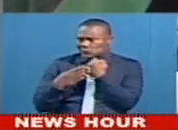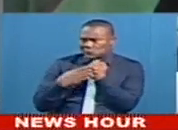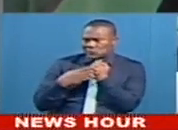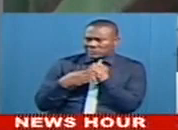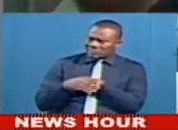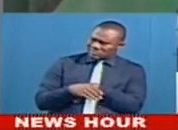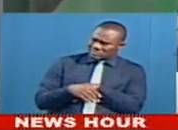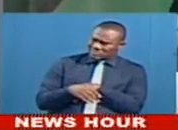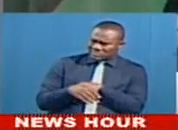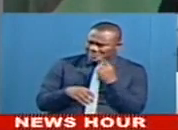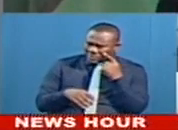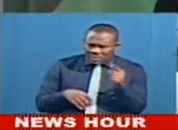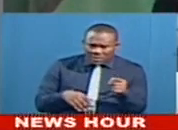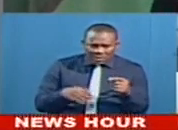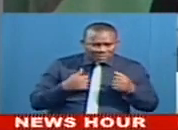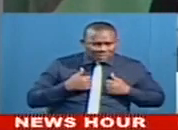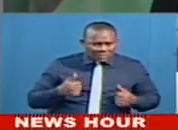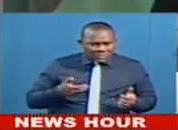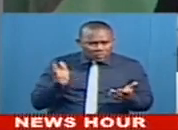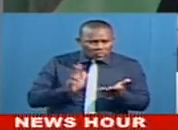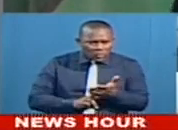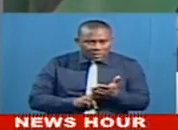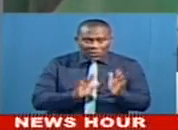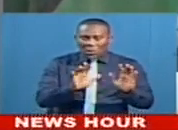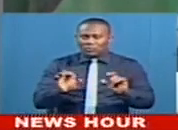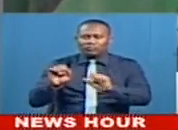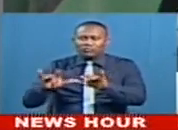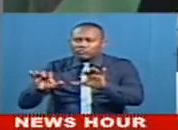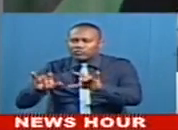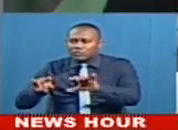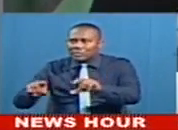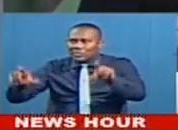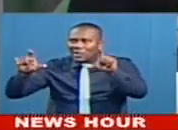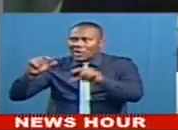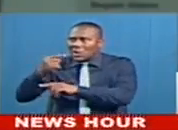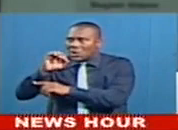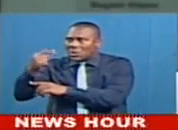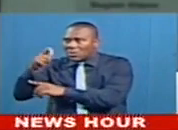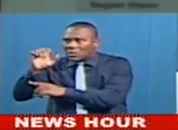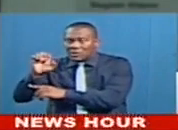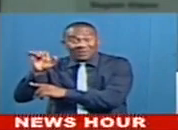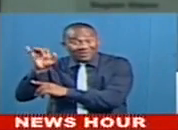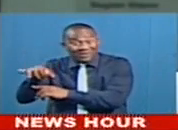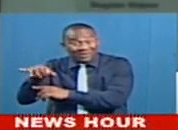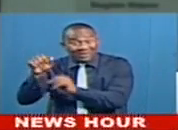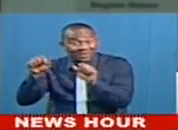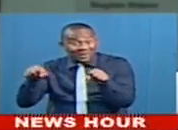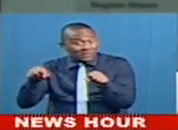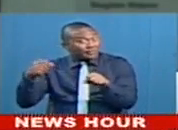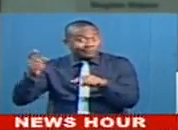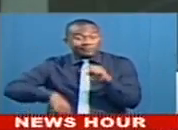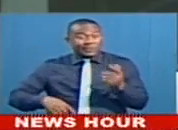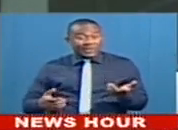an address by going to Google Maps. But they can do so through the National Digital Property Addressing System for